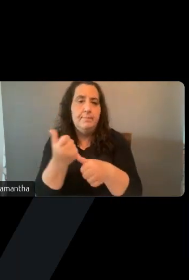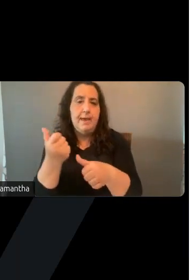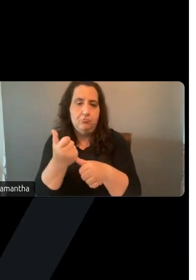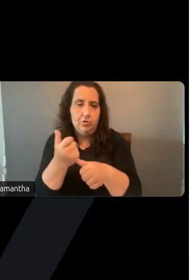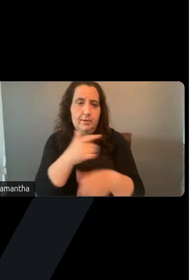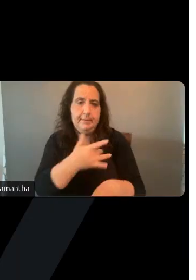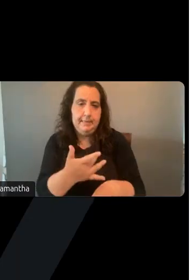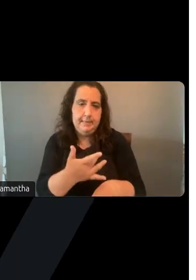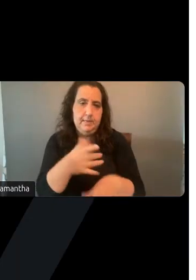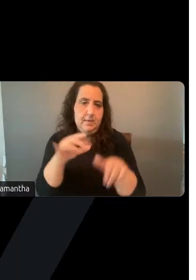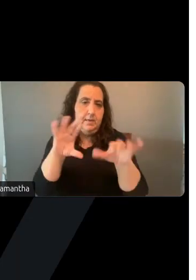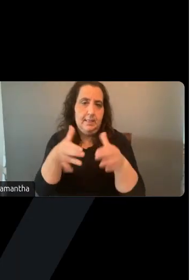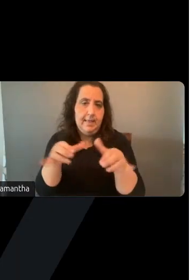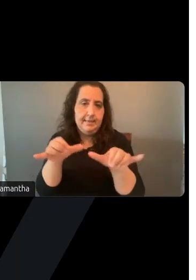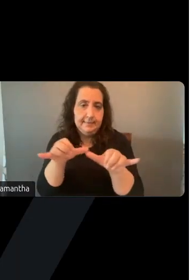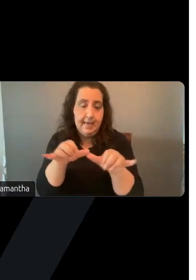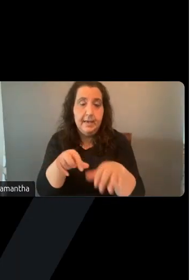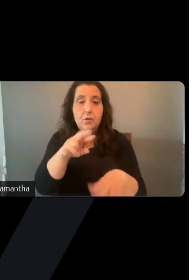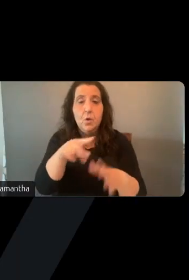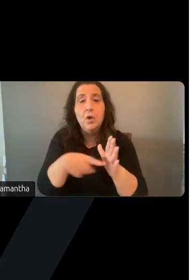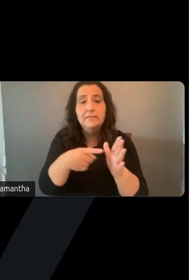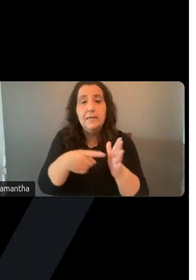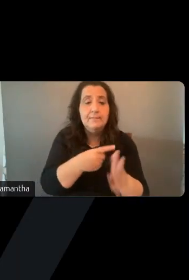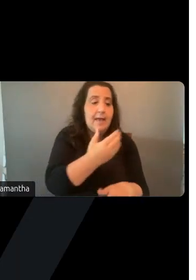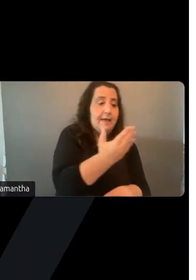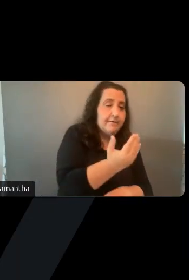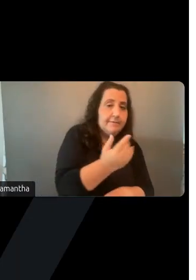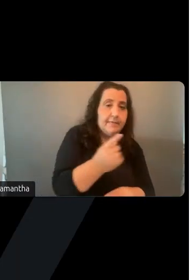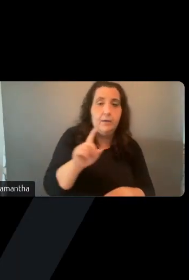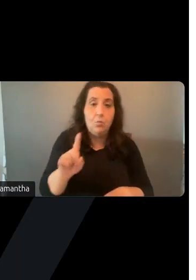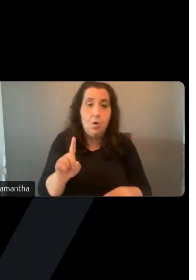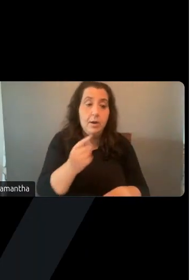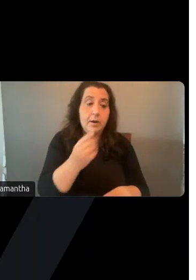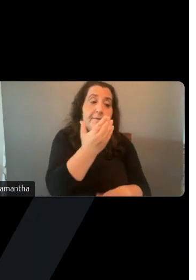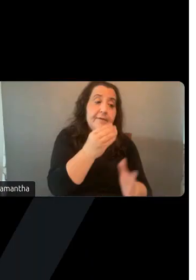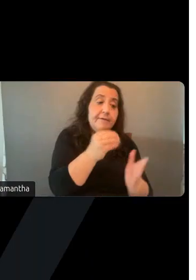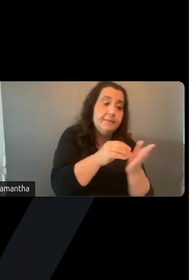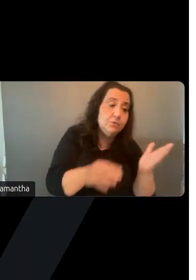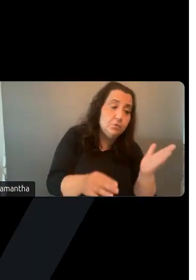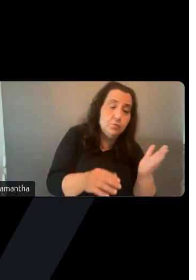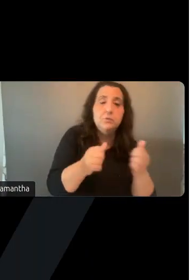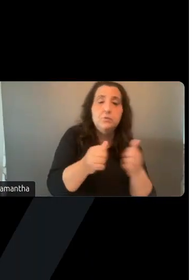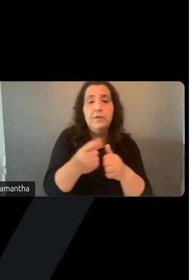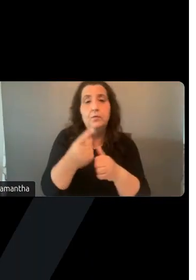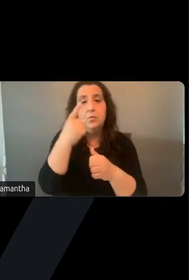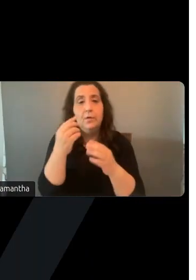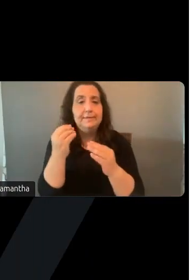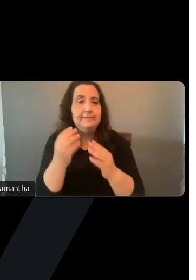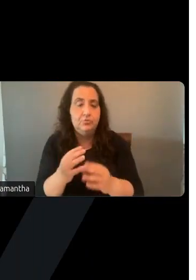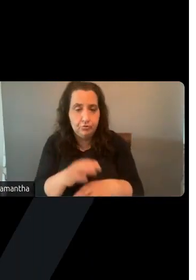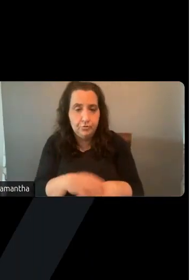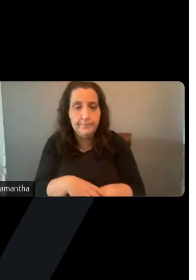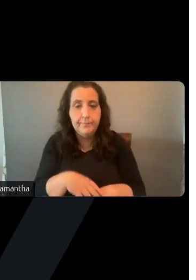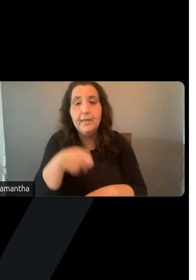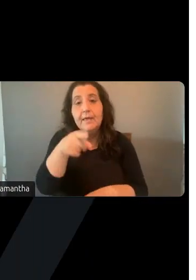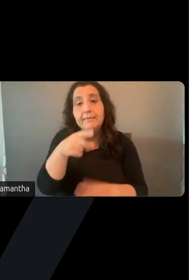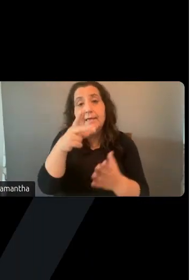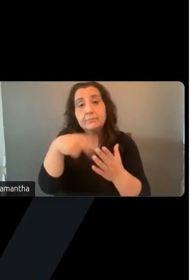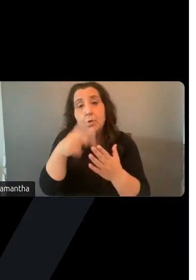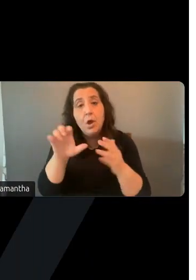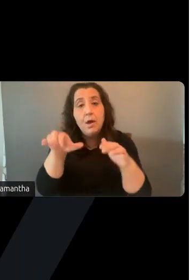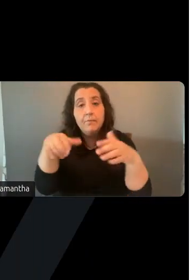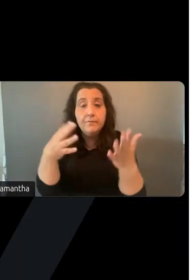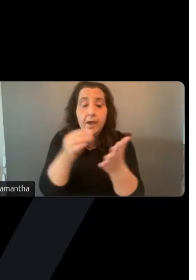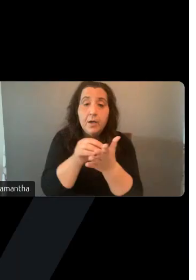para, or 15 to 1, meaning 15 students to one teacher. ACEs programs provide students with an